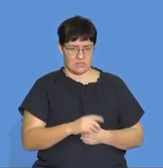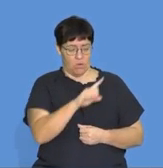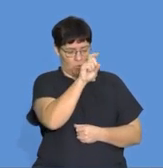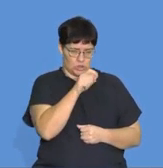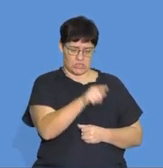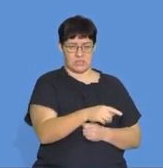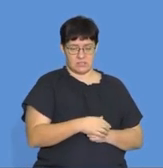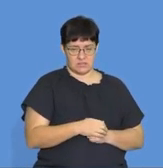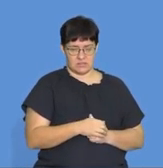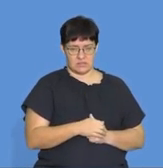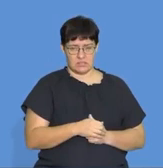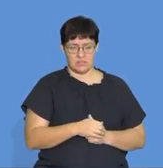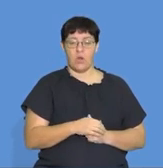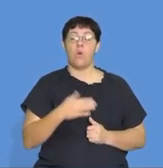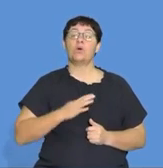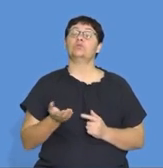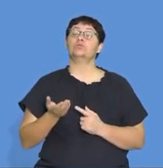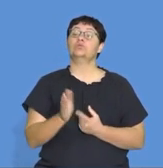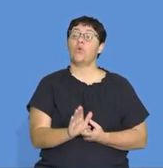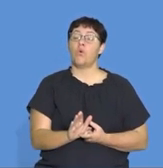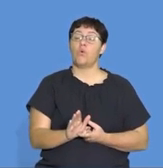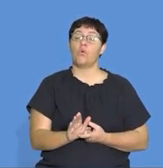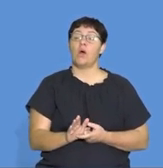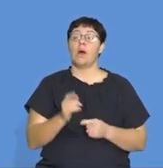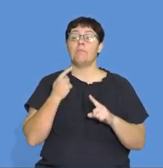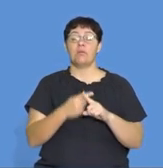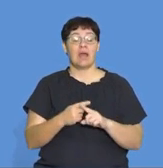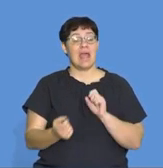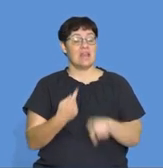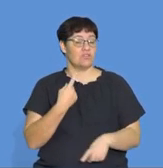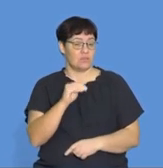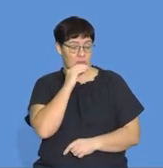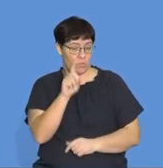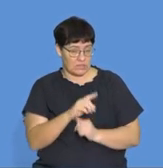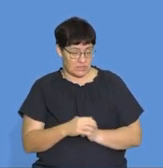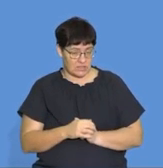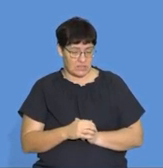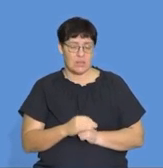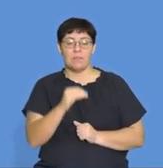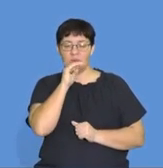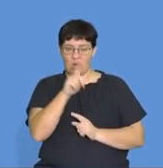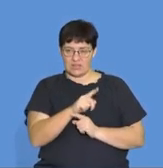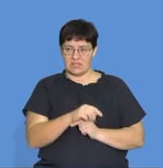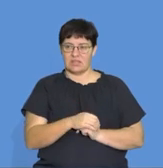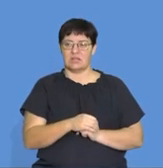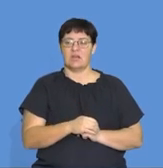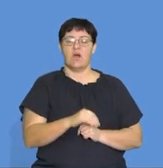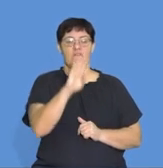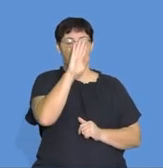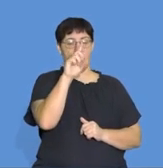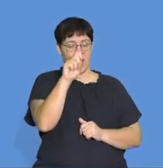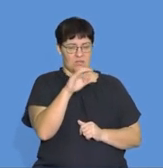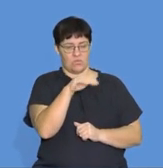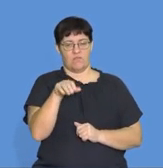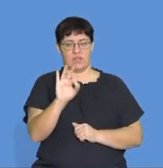question, right? And I want to show you what the multiplicative inverse of this will be. It will then be the 4x over